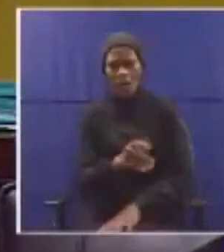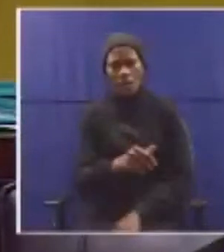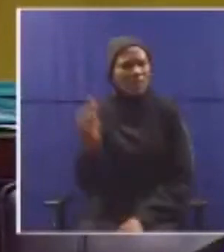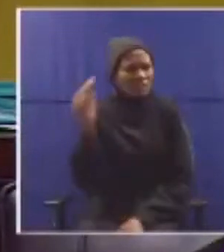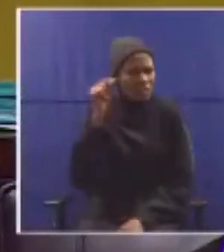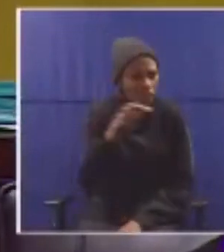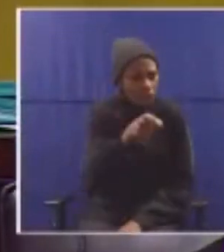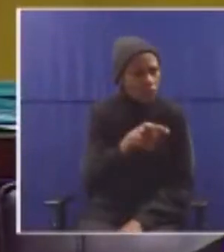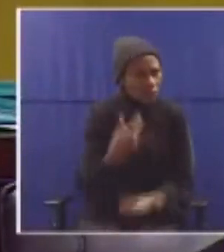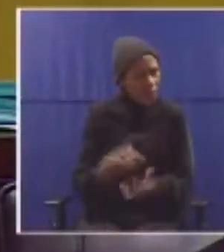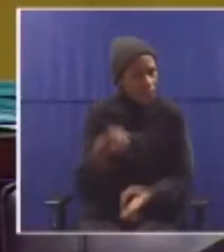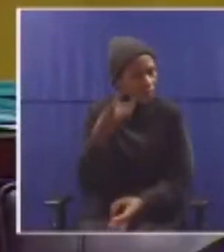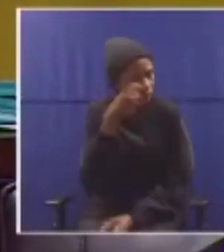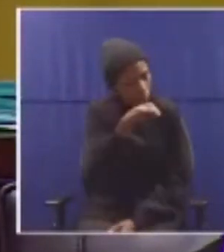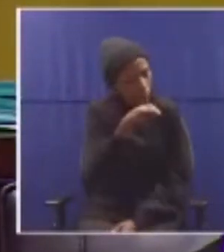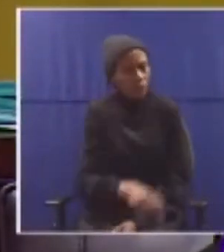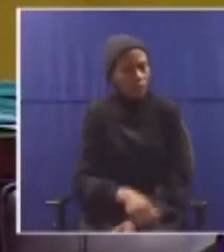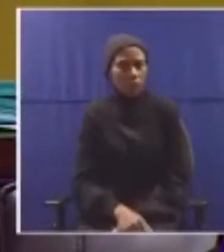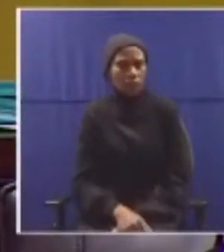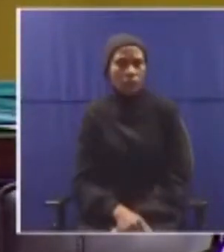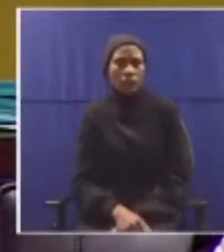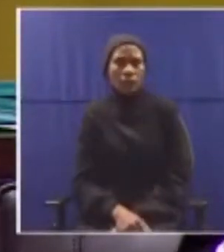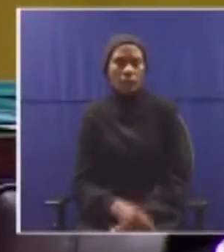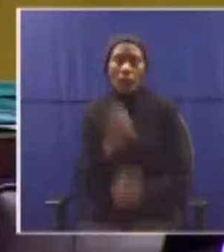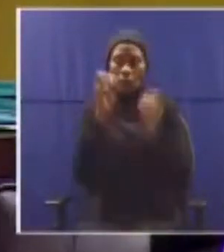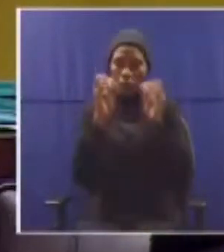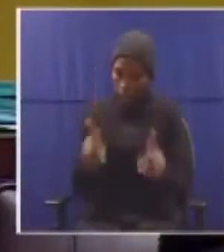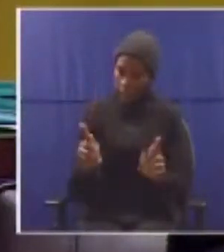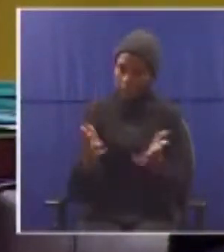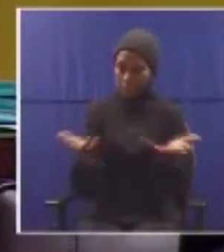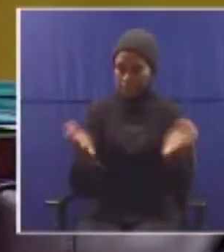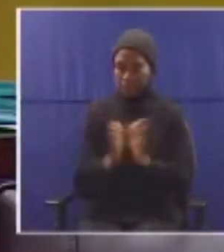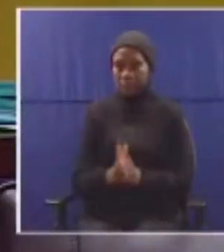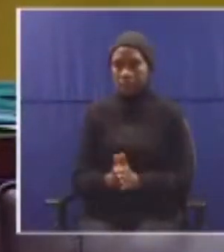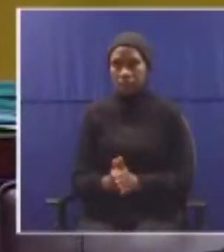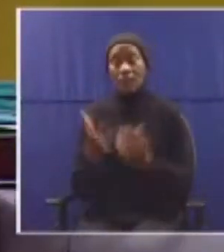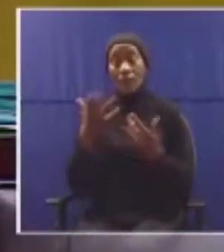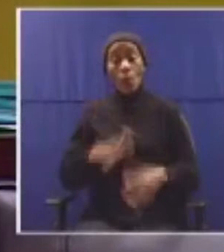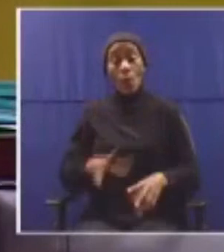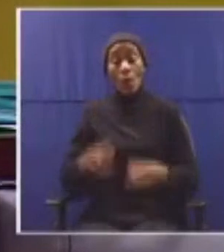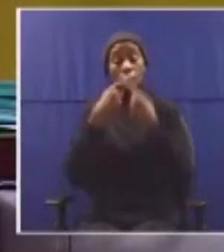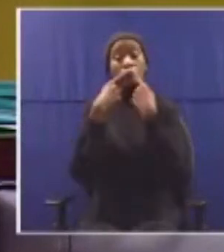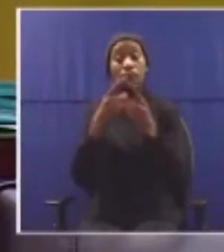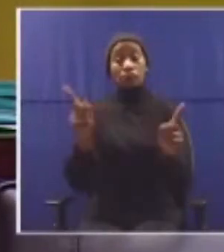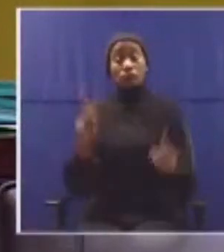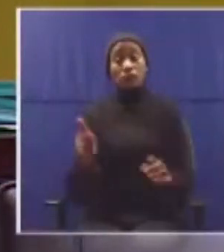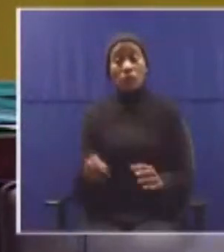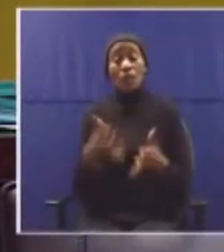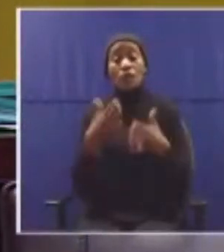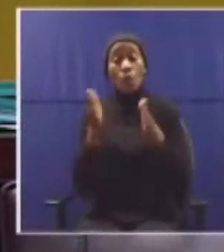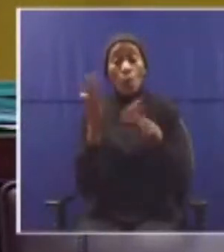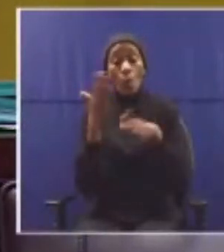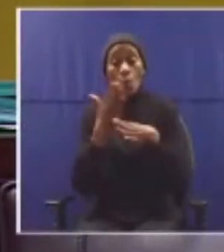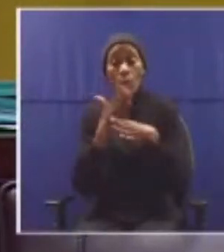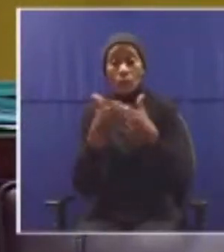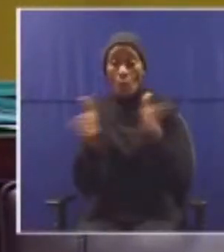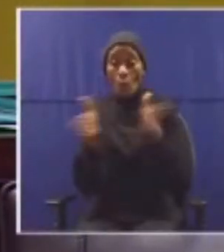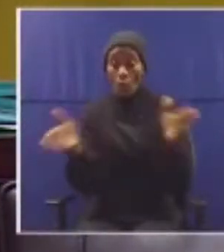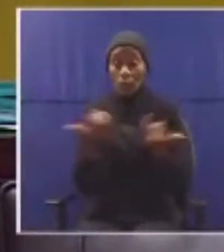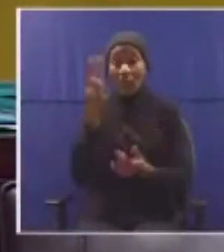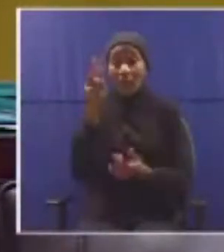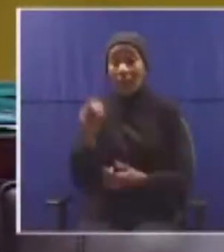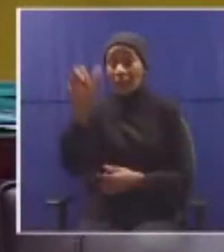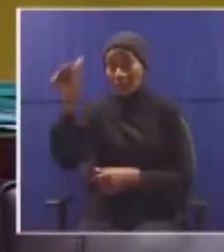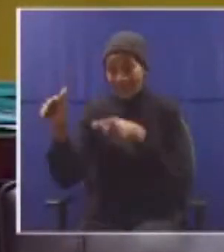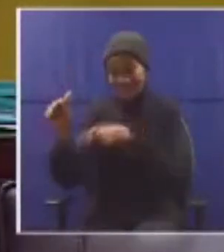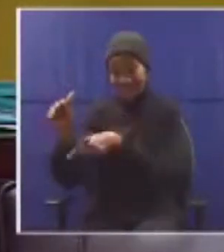Uyangola, uyafakala apha. Okay. I wish to announce that the vacancy which occurred in the National